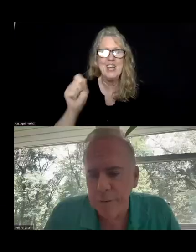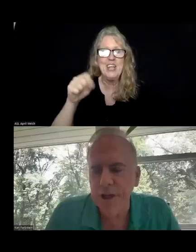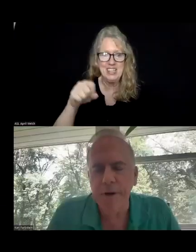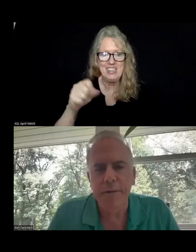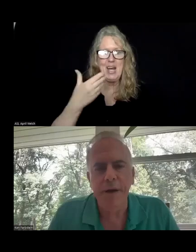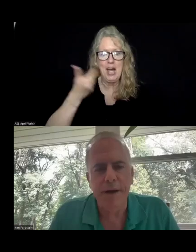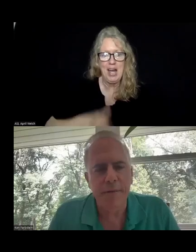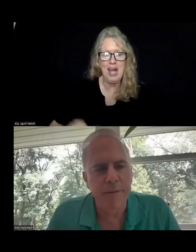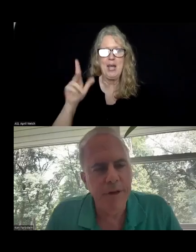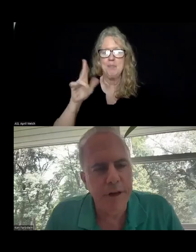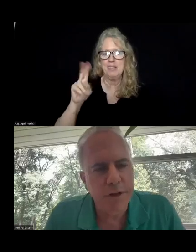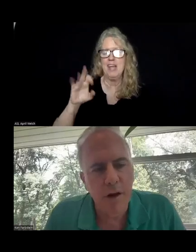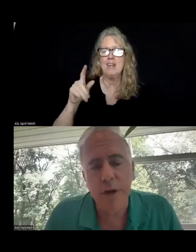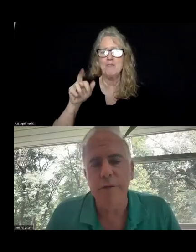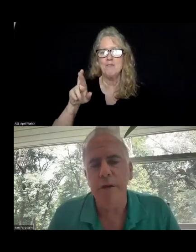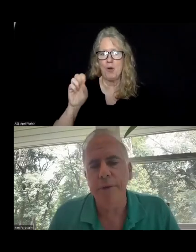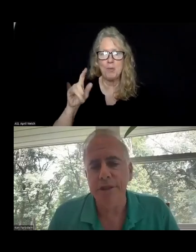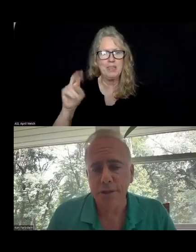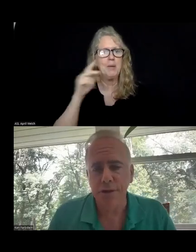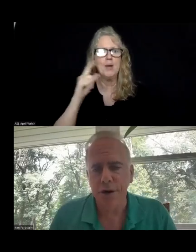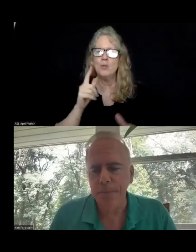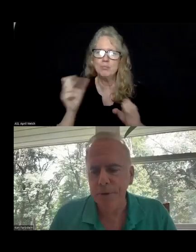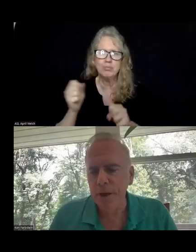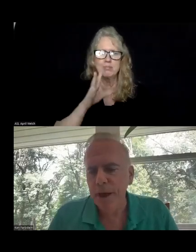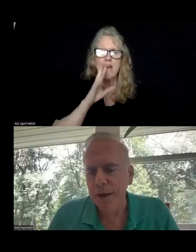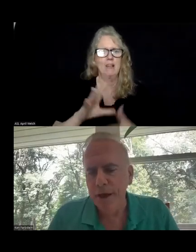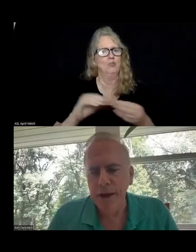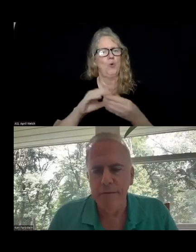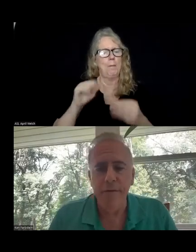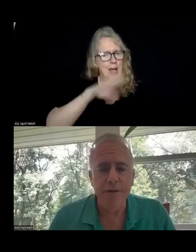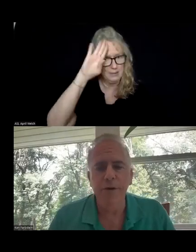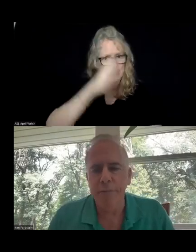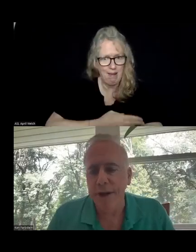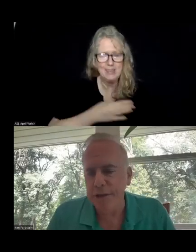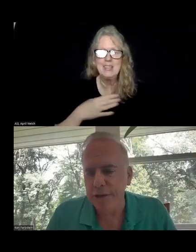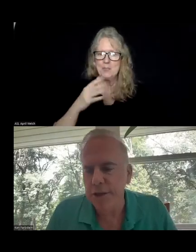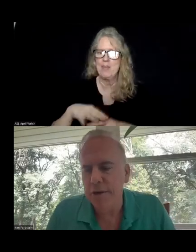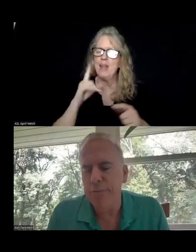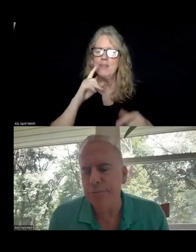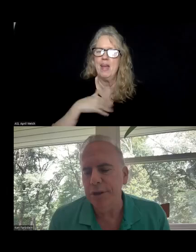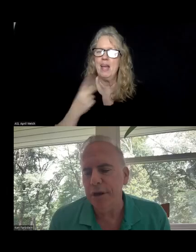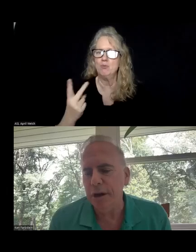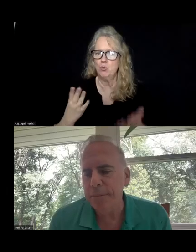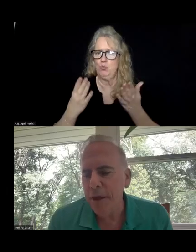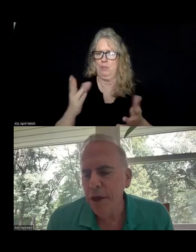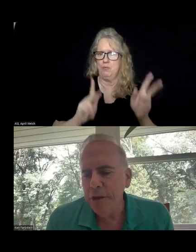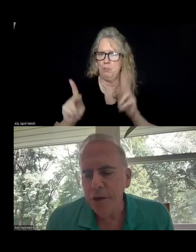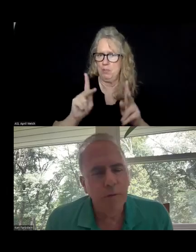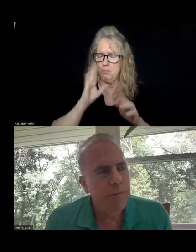Ken Farpstein. I'm going to talk quickly about my son's story, and then have two recommendations for people in the